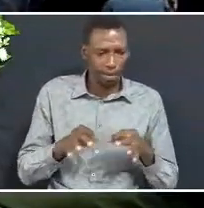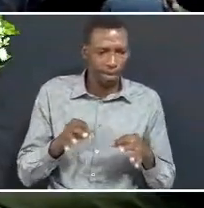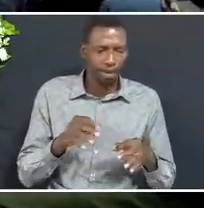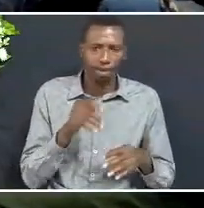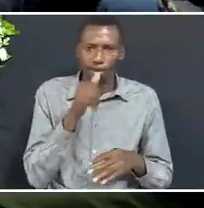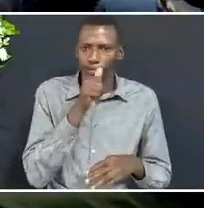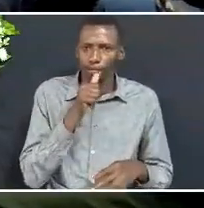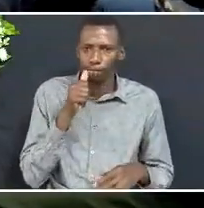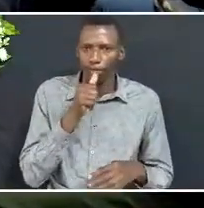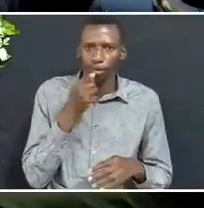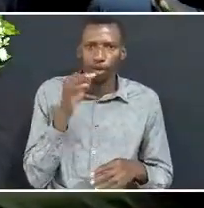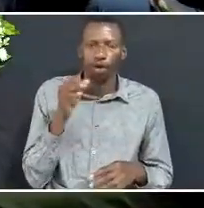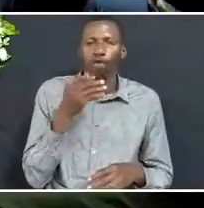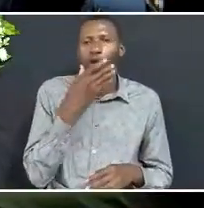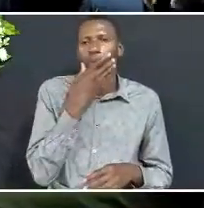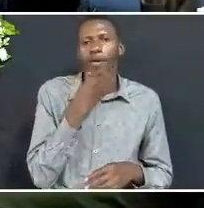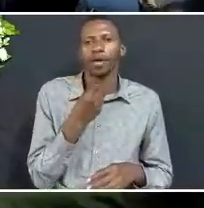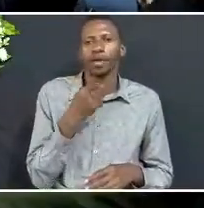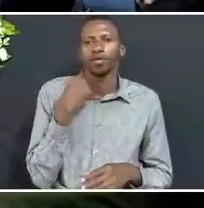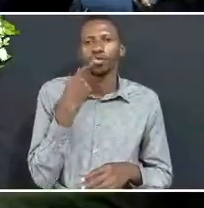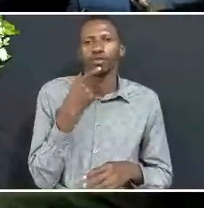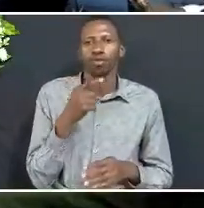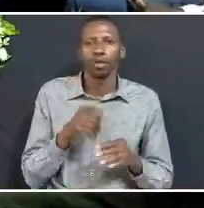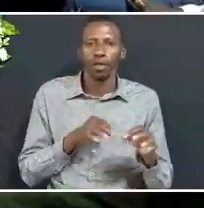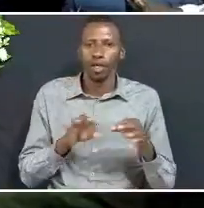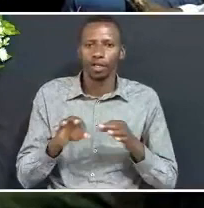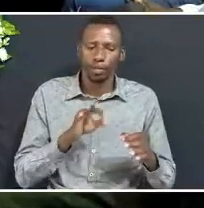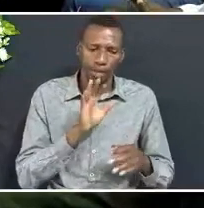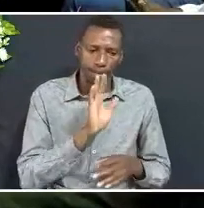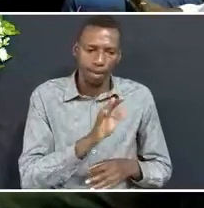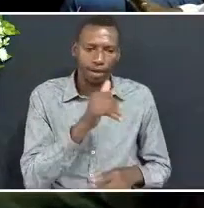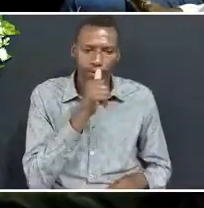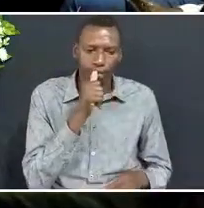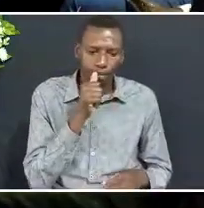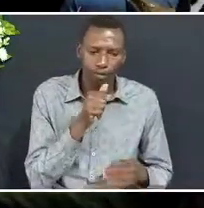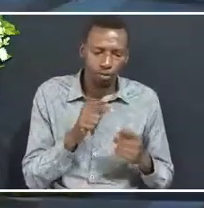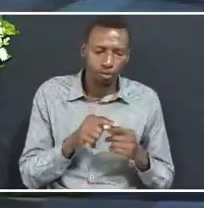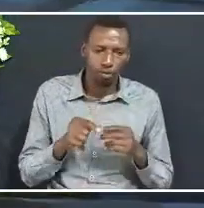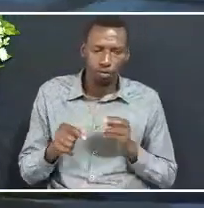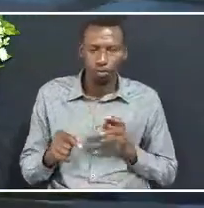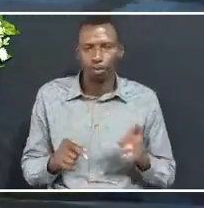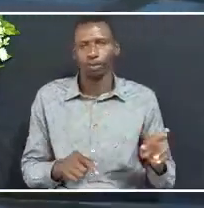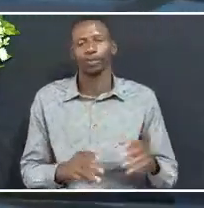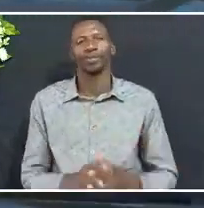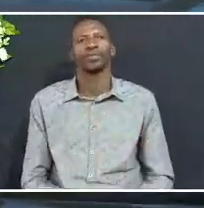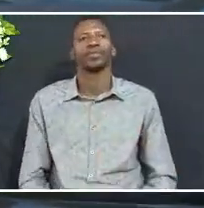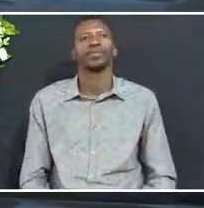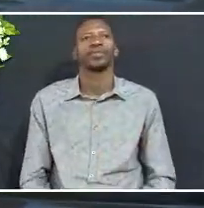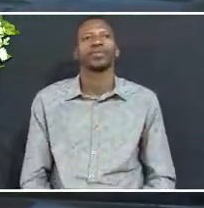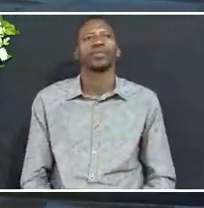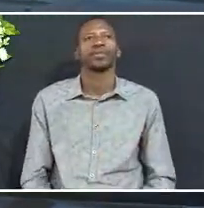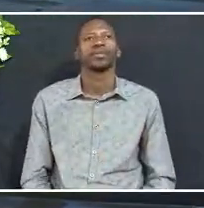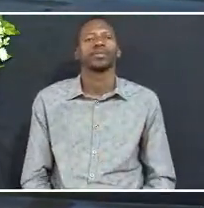man, the kind of a man who revealed these secrets to her, and told, come see a man.